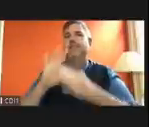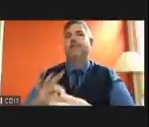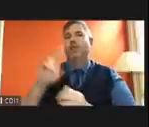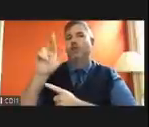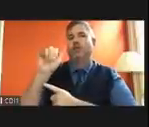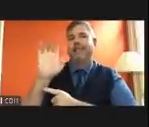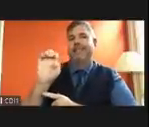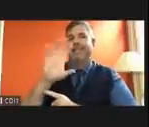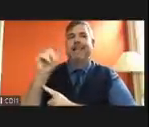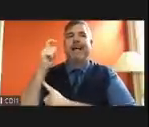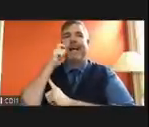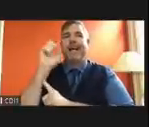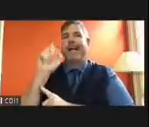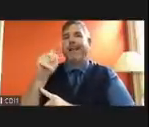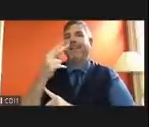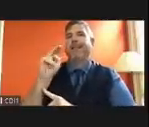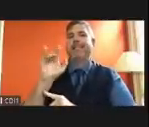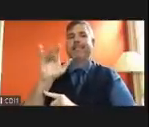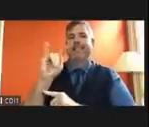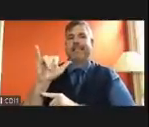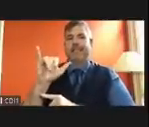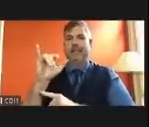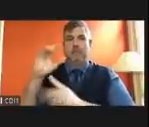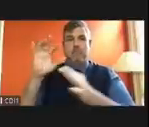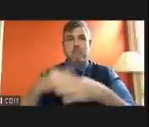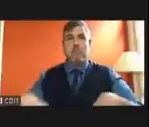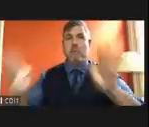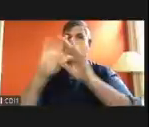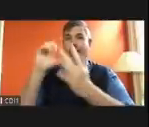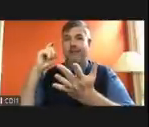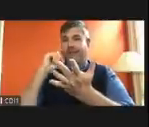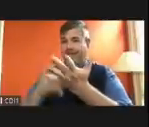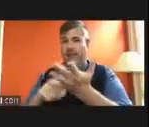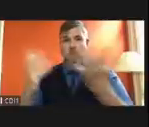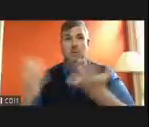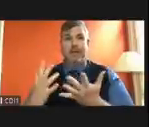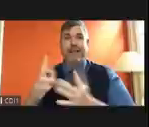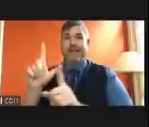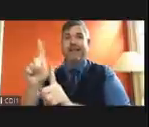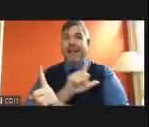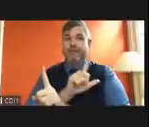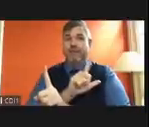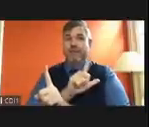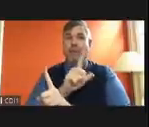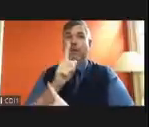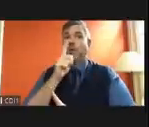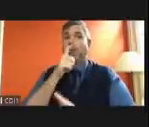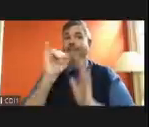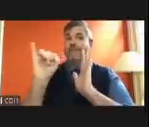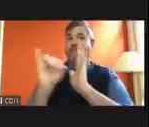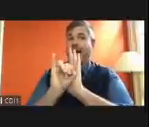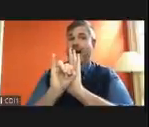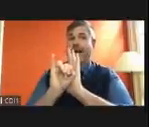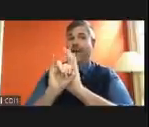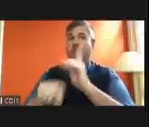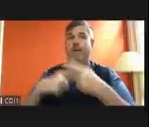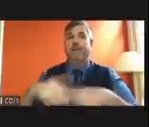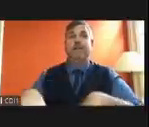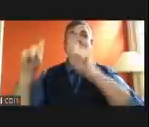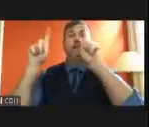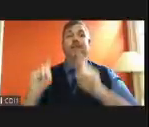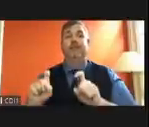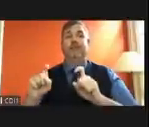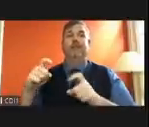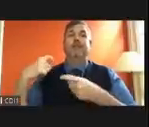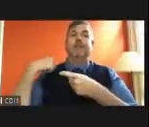that while on the far left, people who identify when they test as being Hispanic or Latino in terms of their